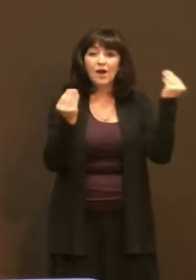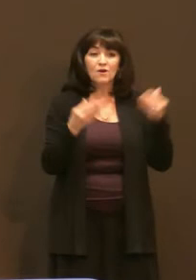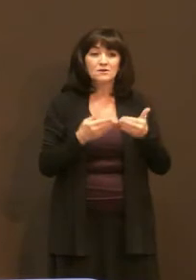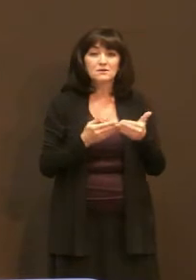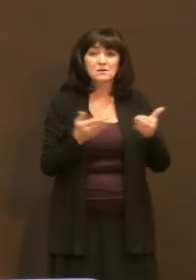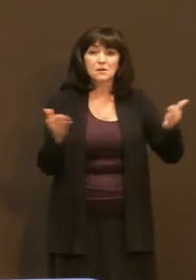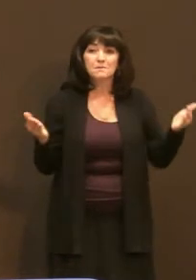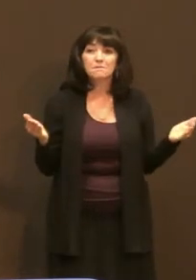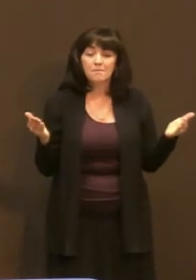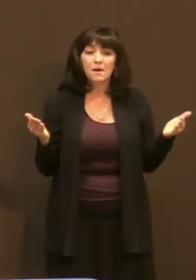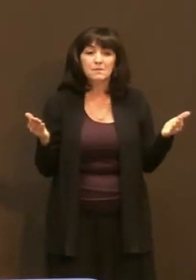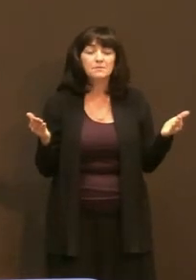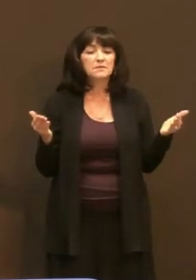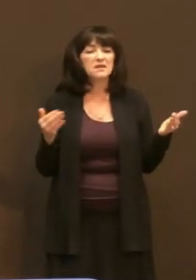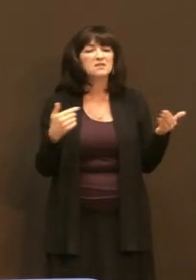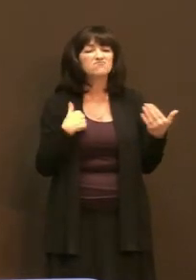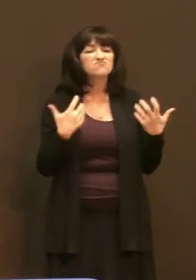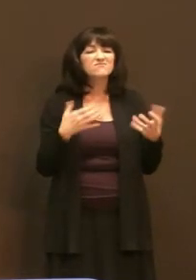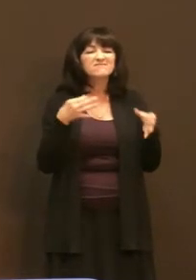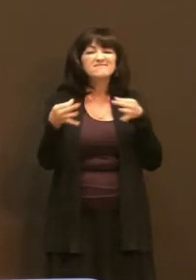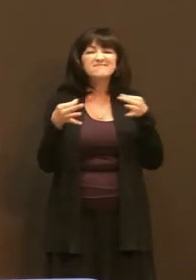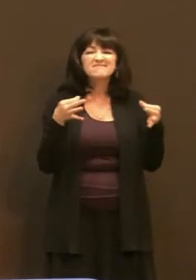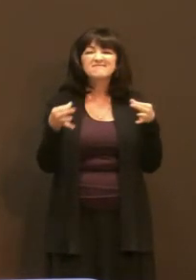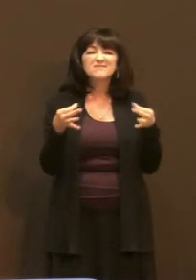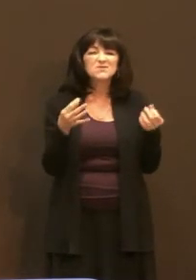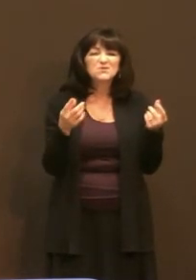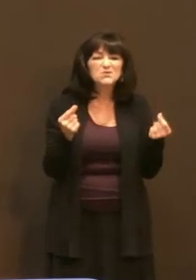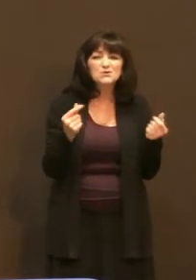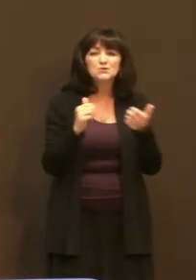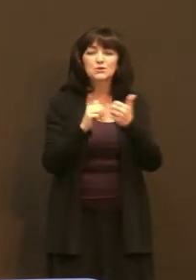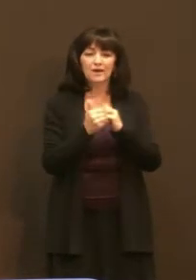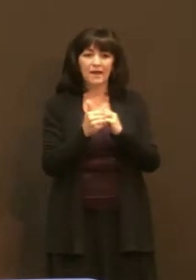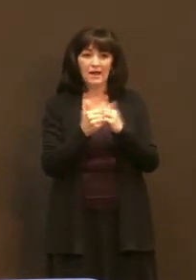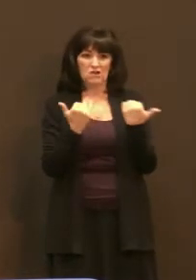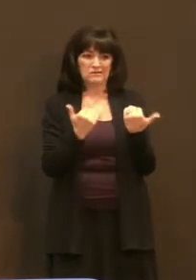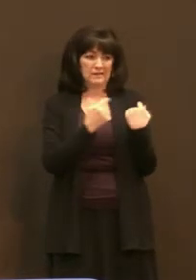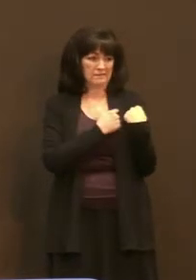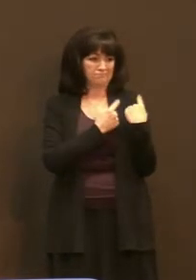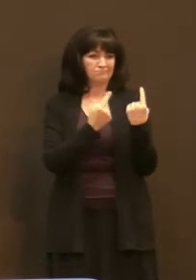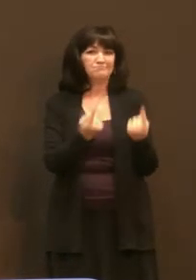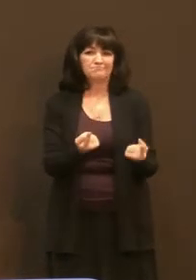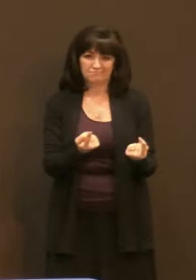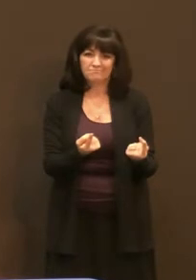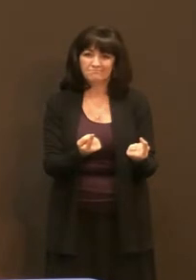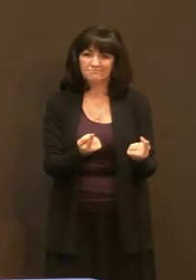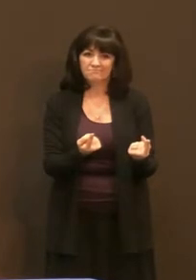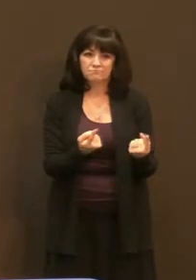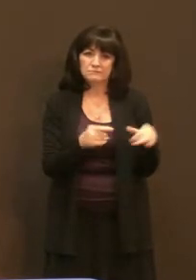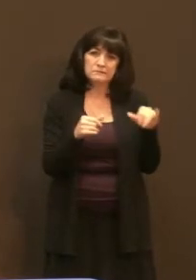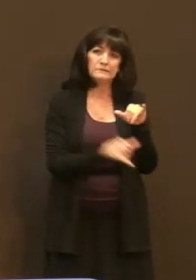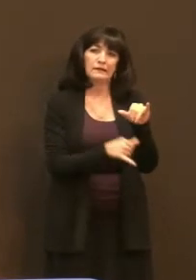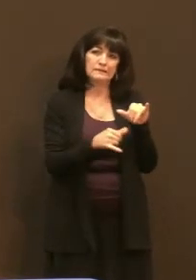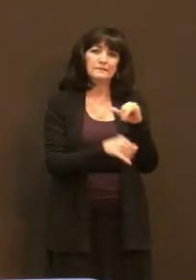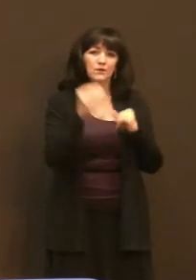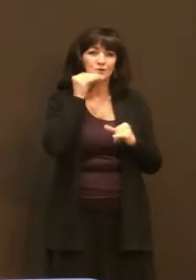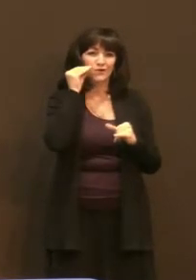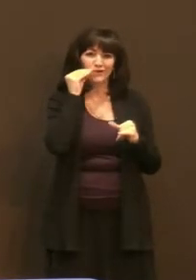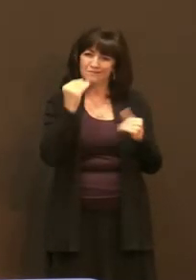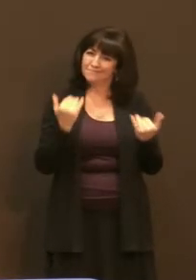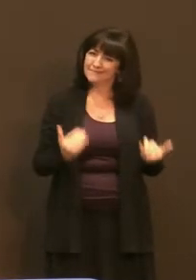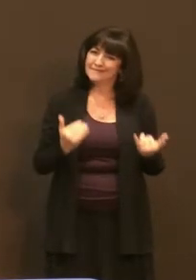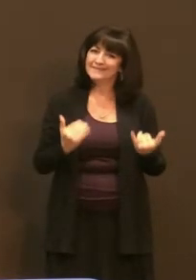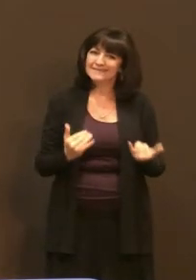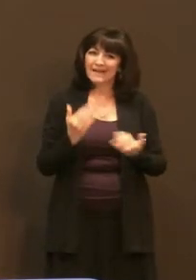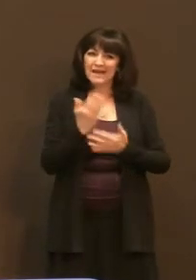now since the stay-at-home order, but many people do need to go out and get essentials,